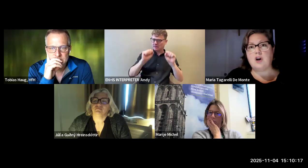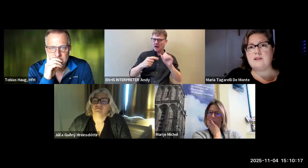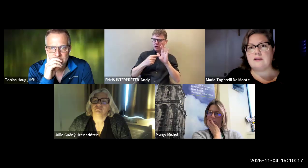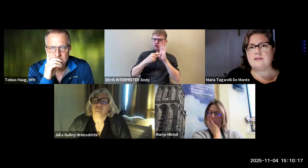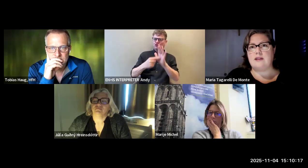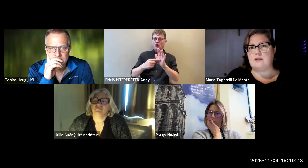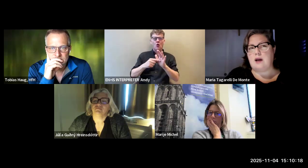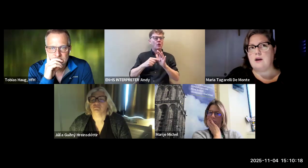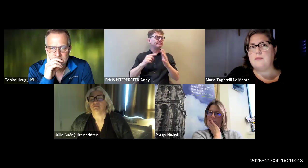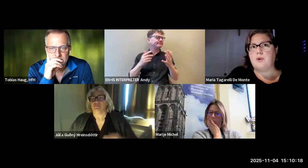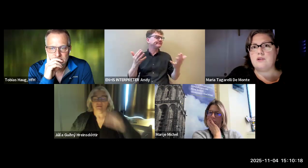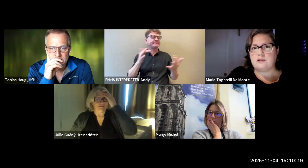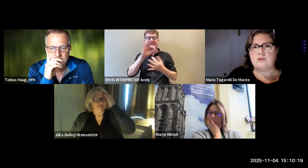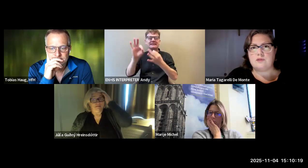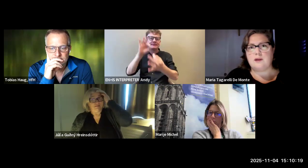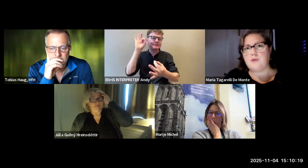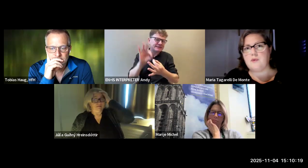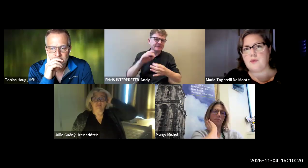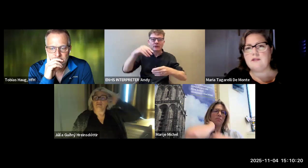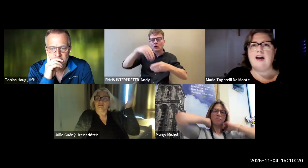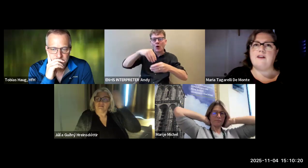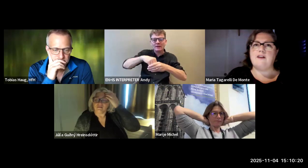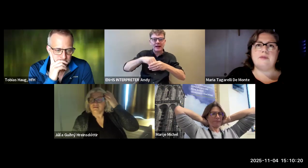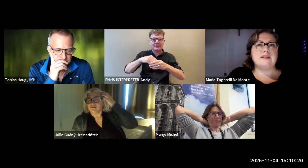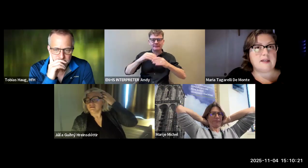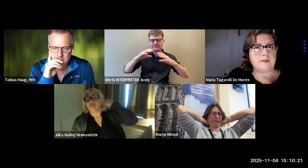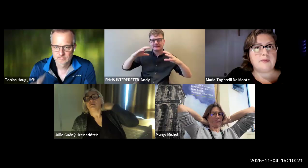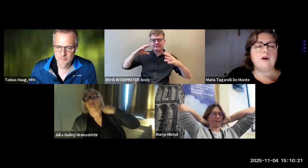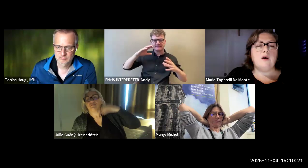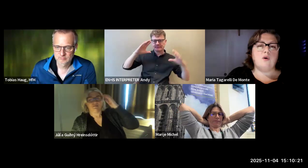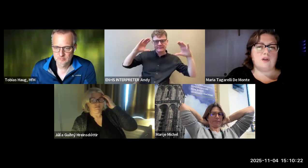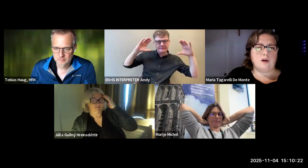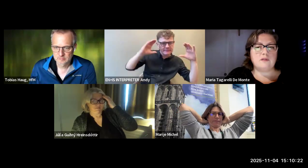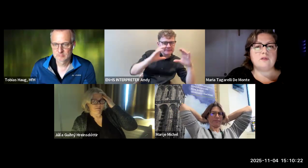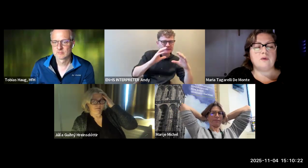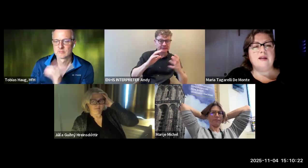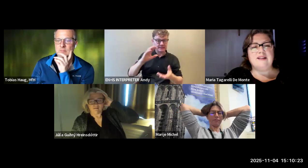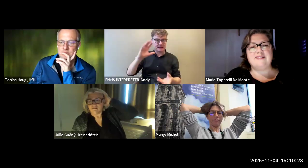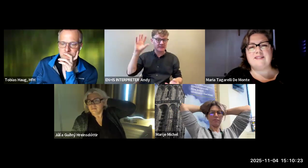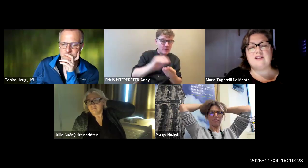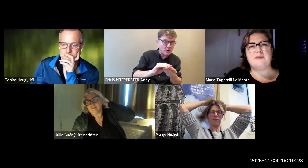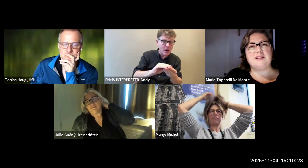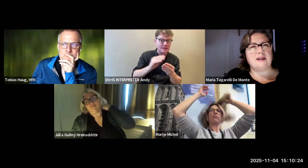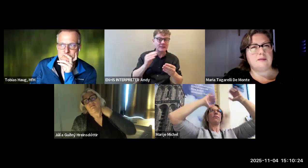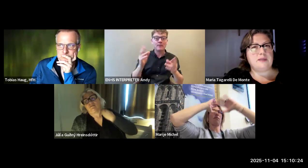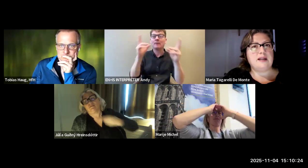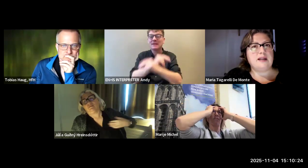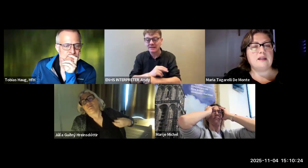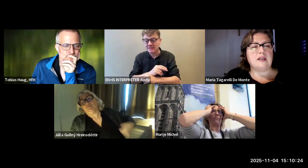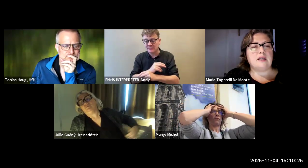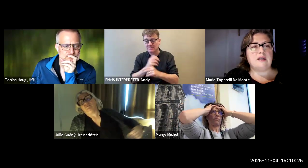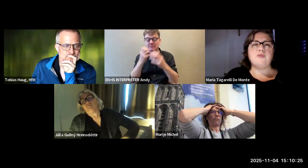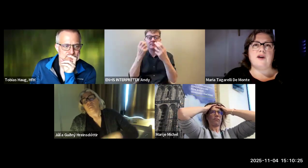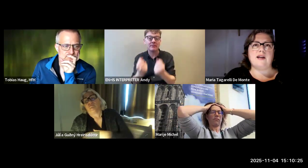specific contents that are important to summarize have been skipped or not. So this is not something that